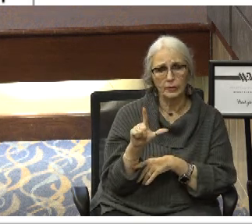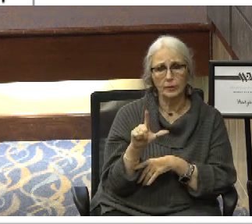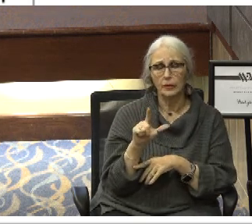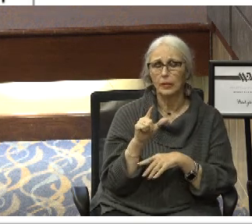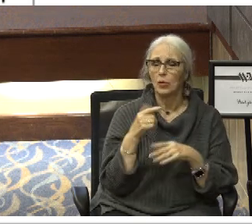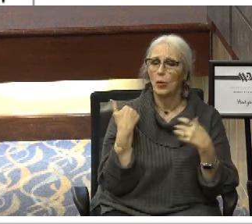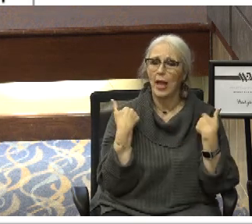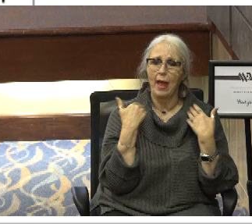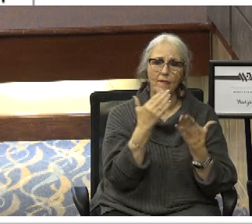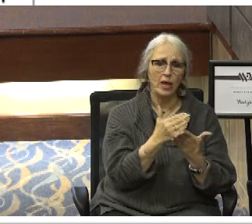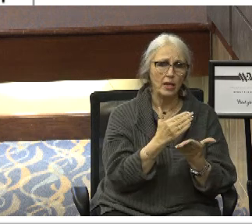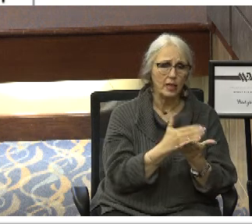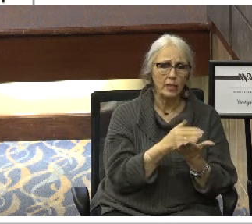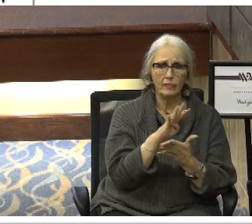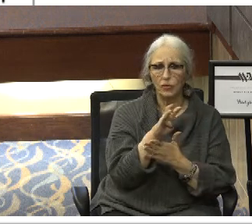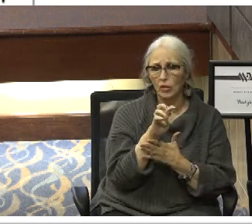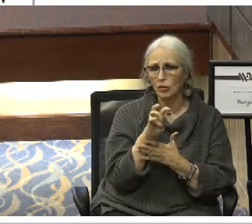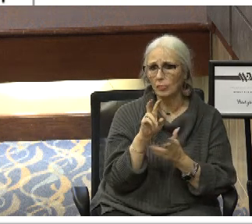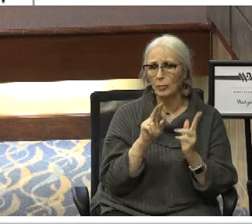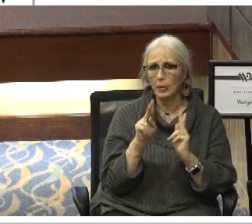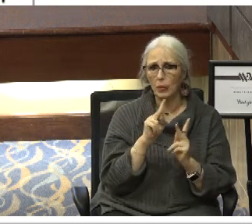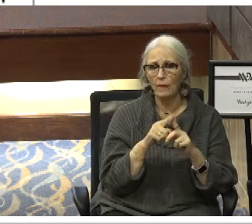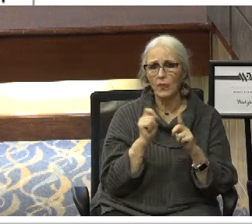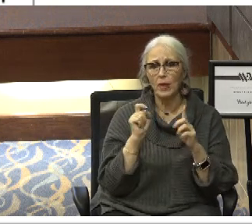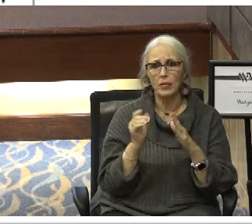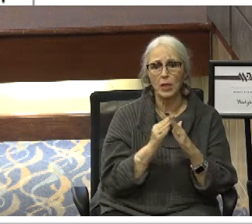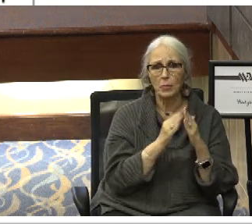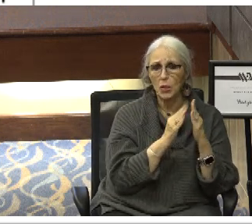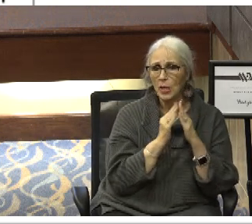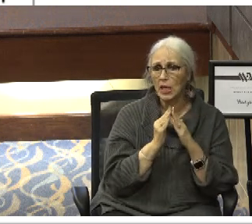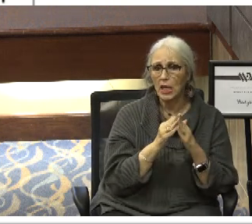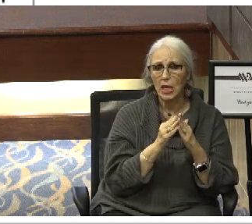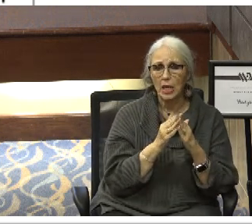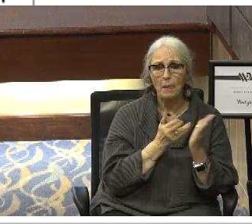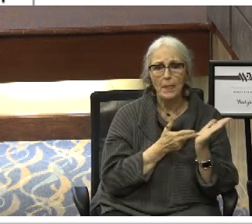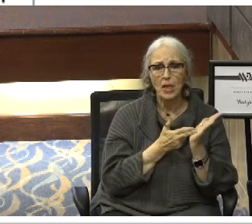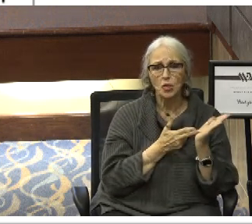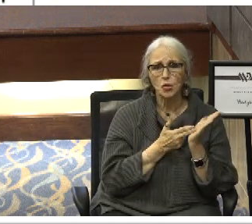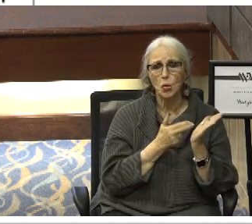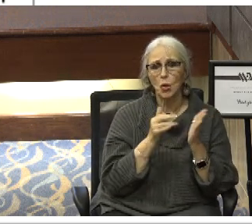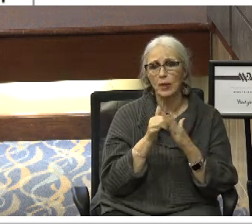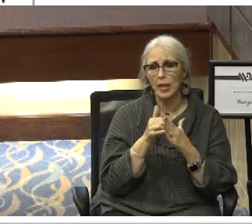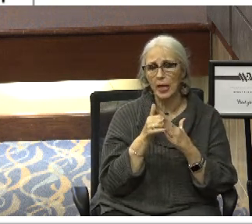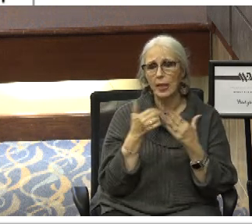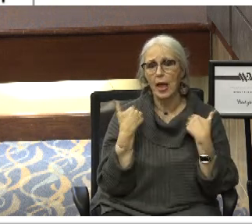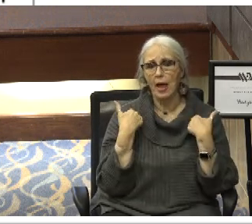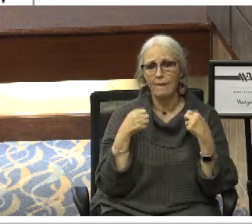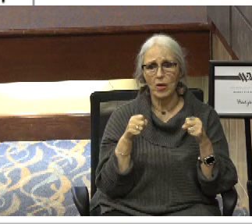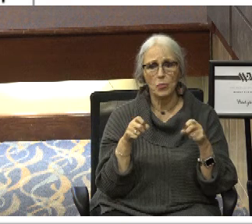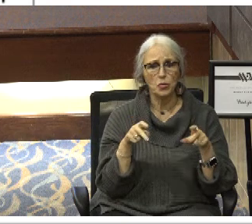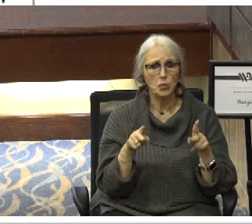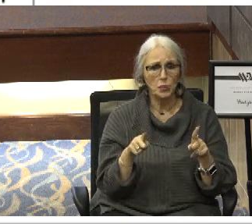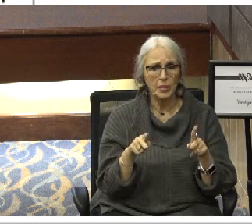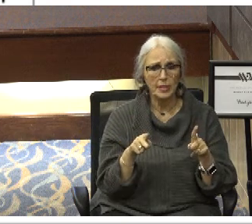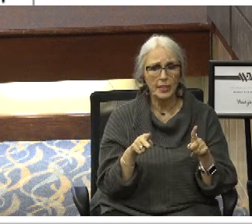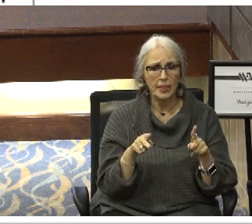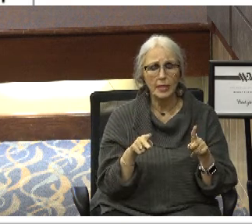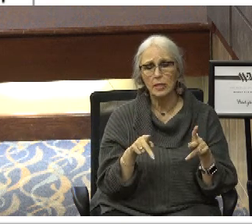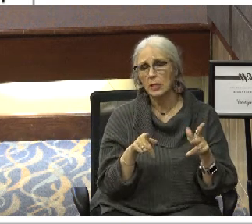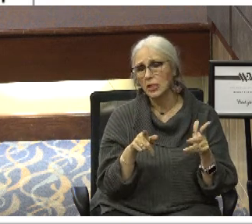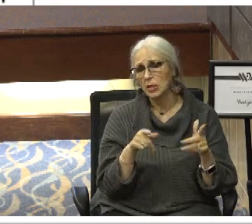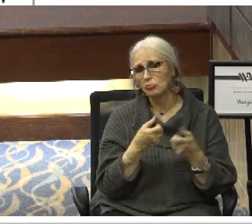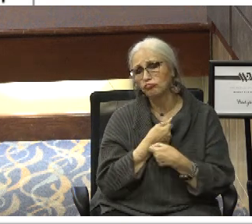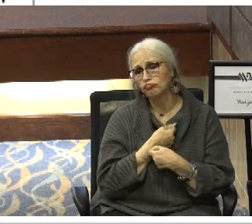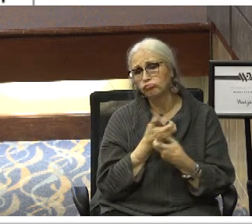a listserv of over 400 people from the community that will be making sure that they have an opportunity to weigh in.